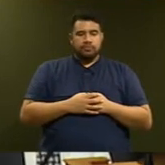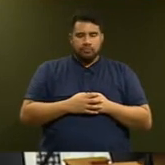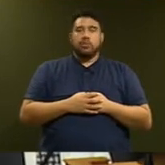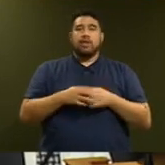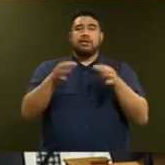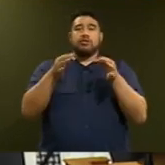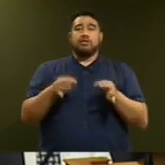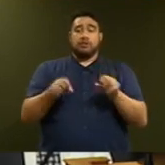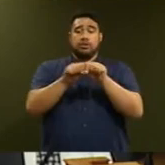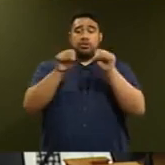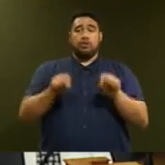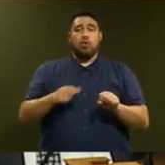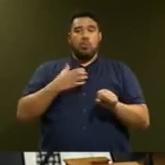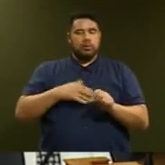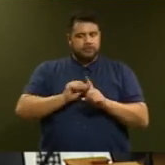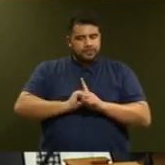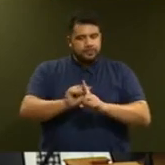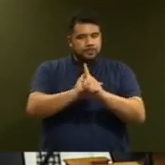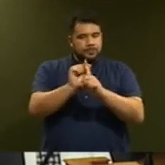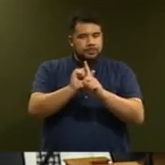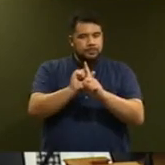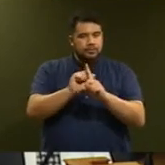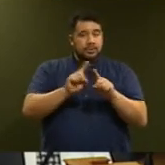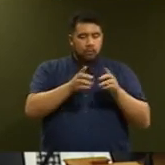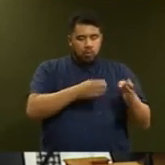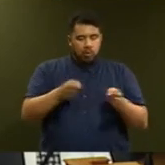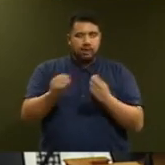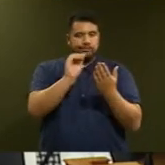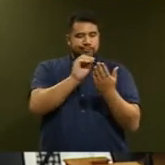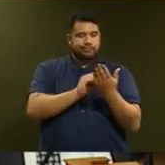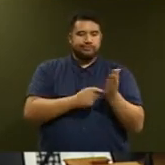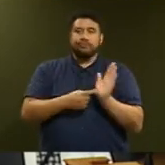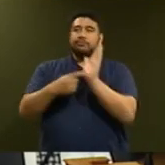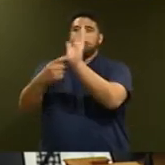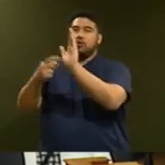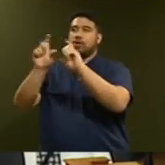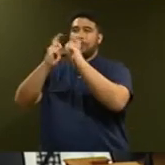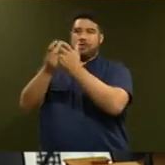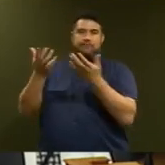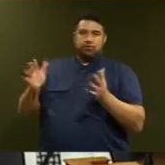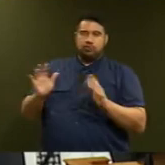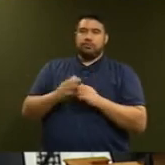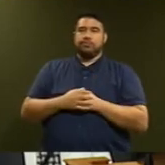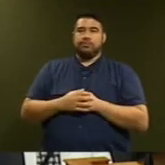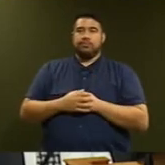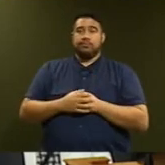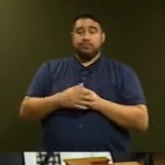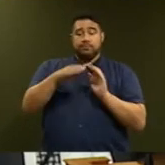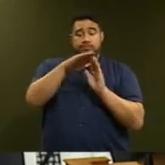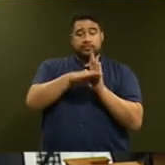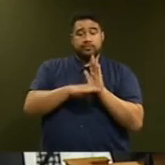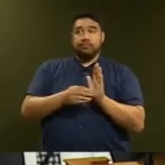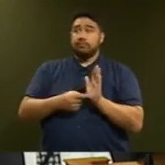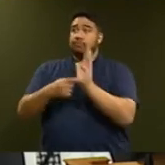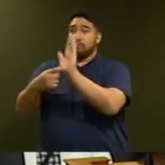to Cabinet Committees. And the answer to those that is that a number of those proposals are going to be